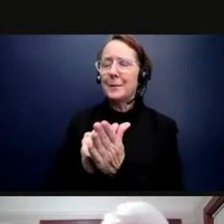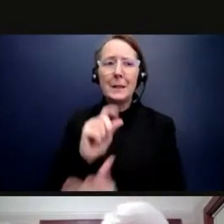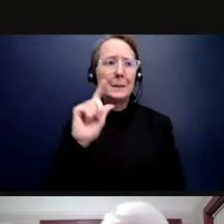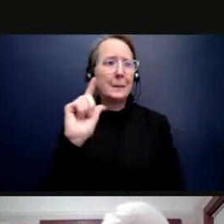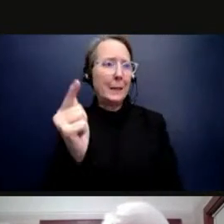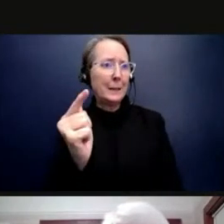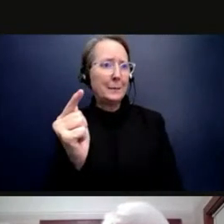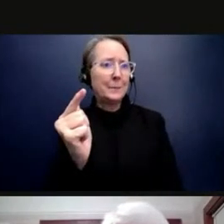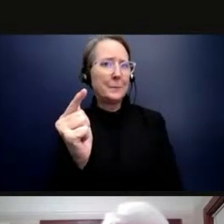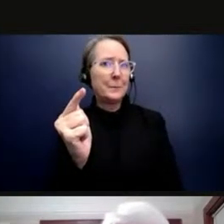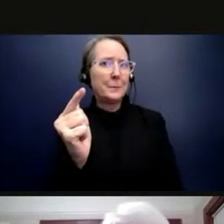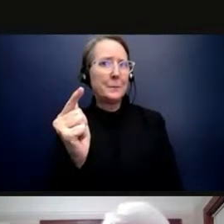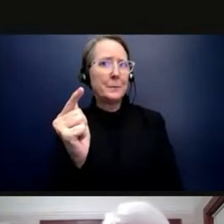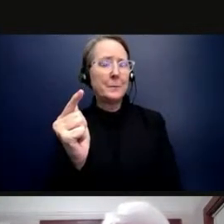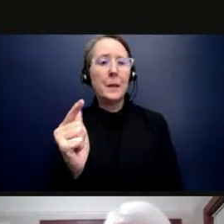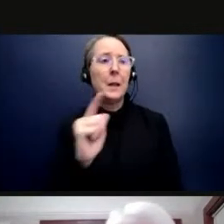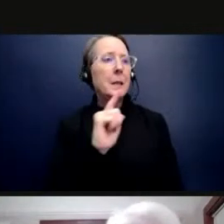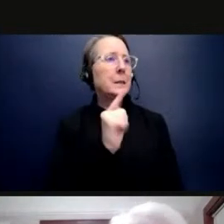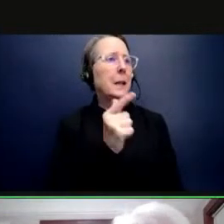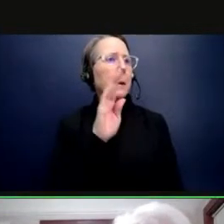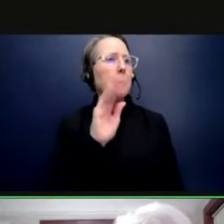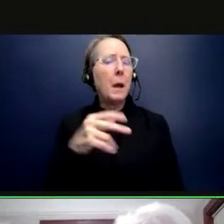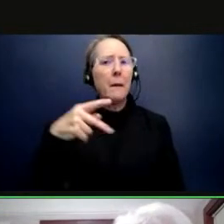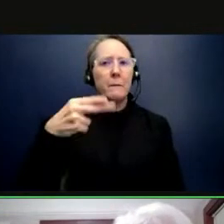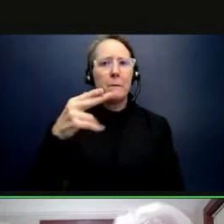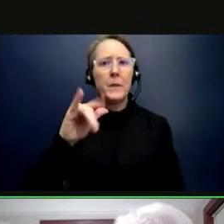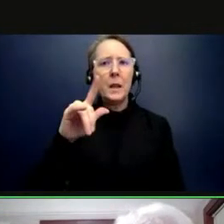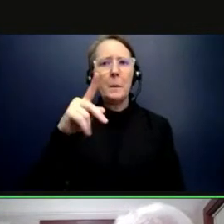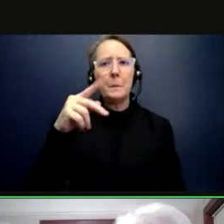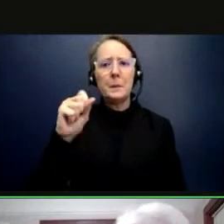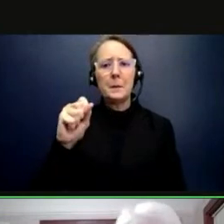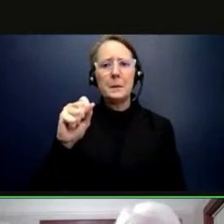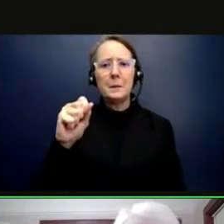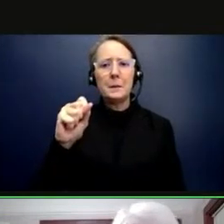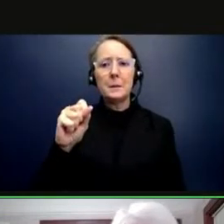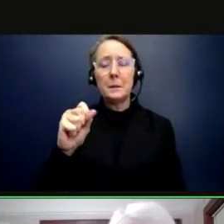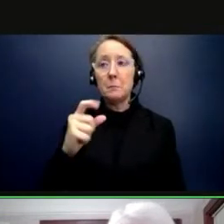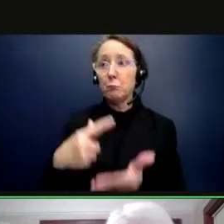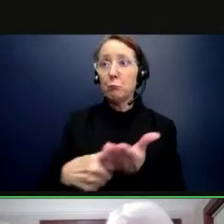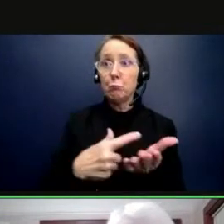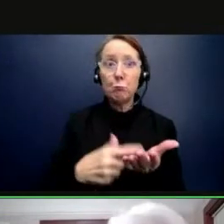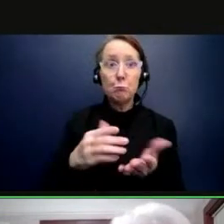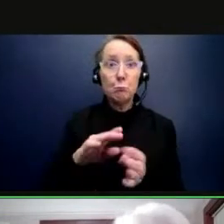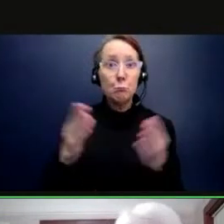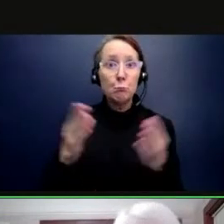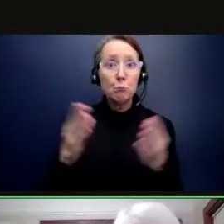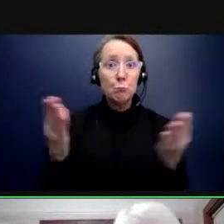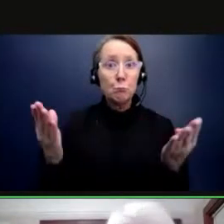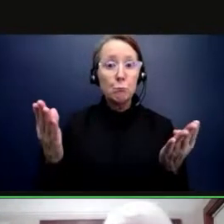Second. Second by Phillips. Any discussion?